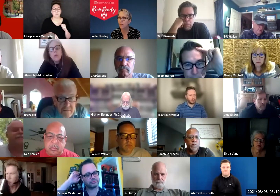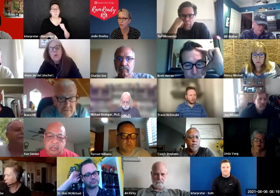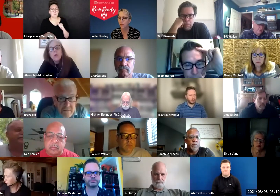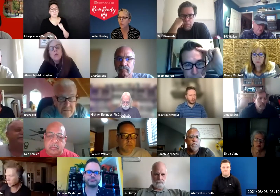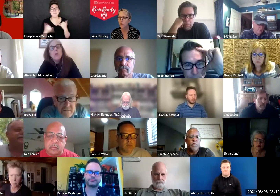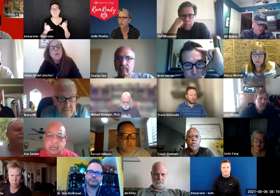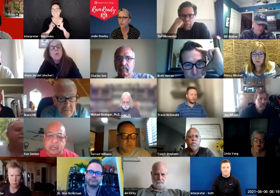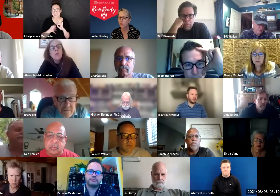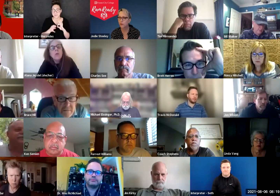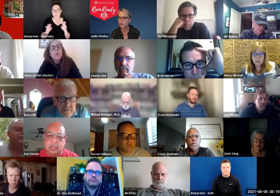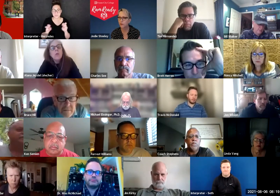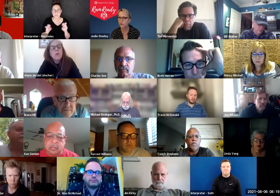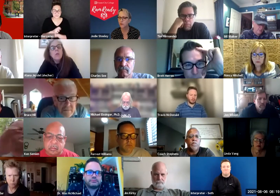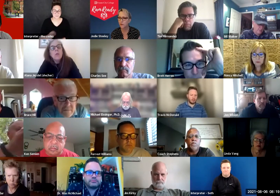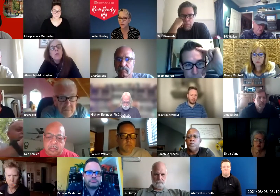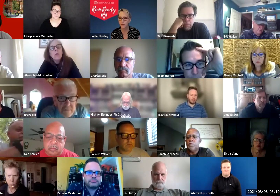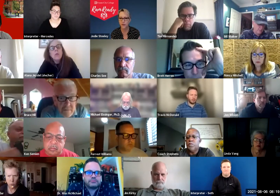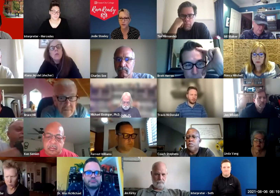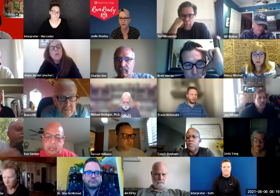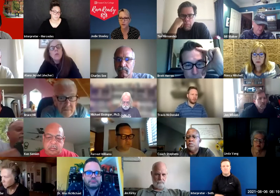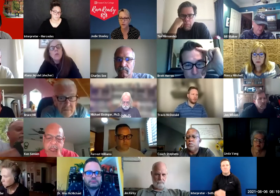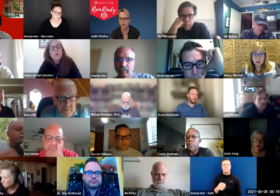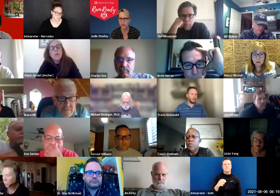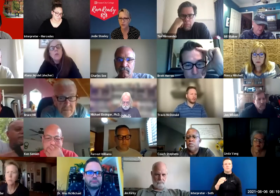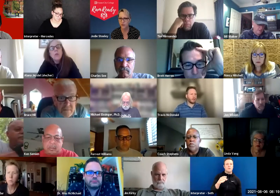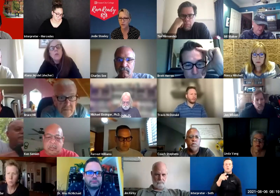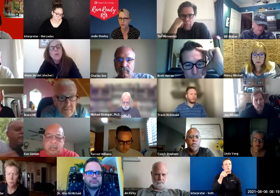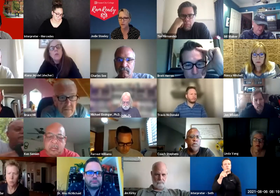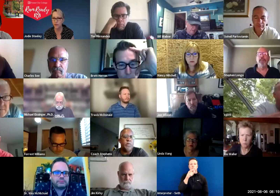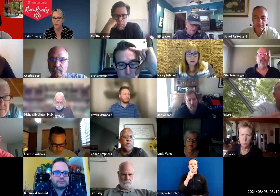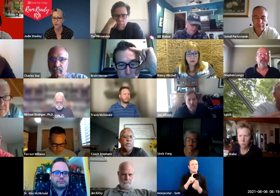Yes, so you don't have to do anything with your Zoom accounts.